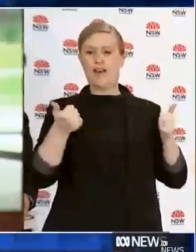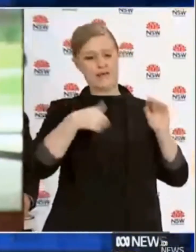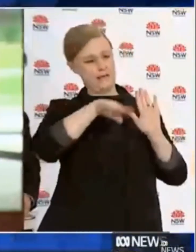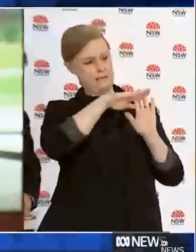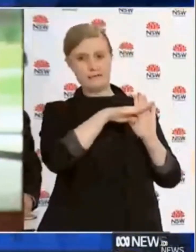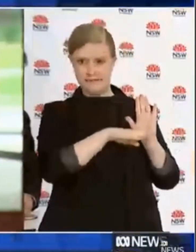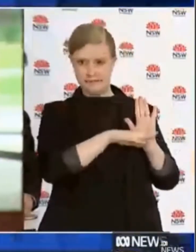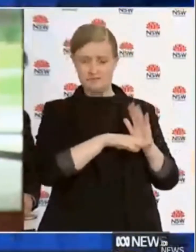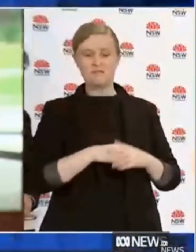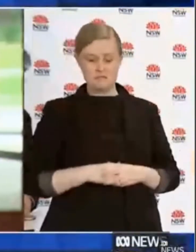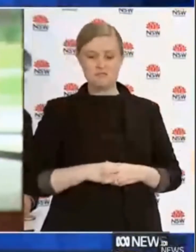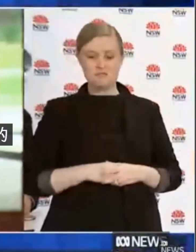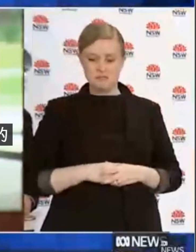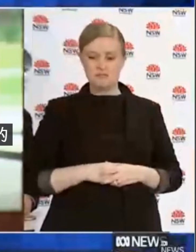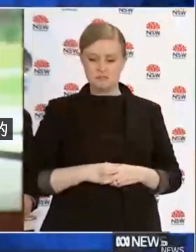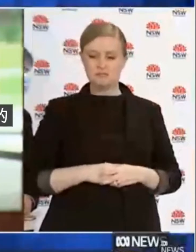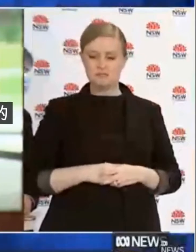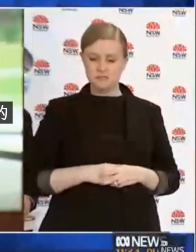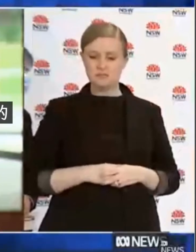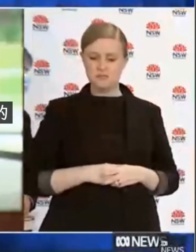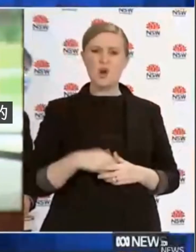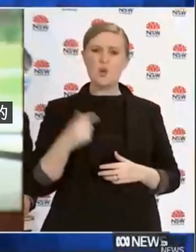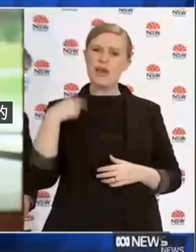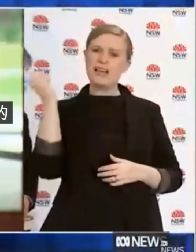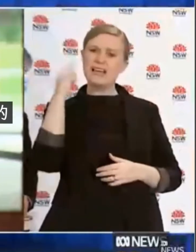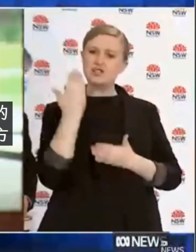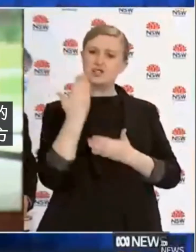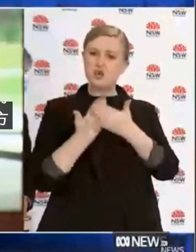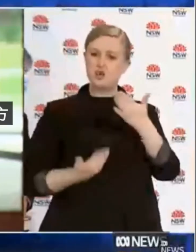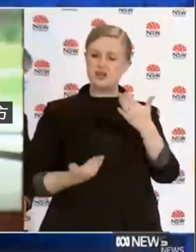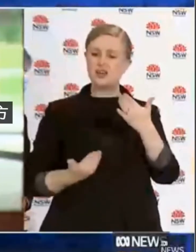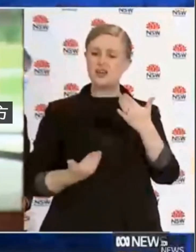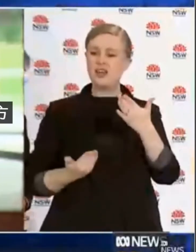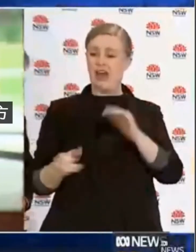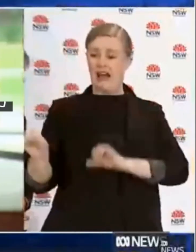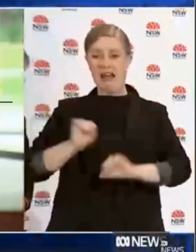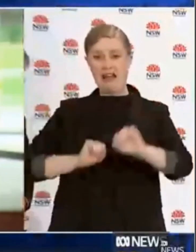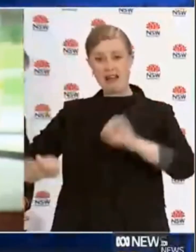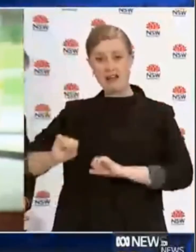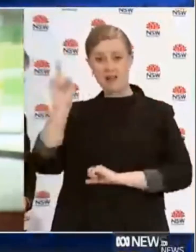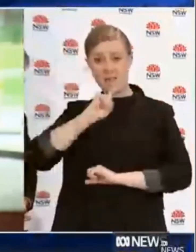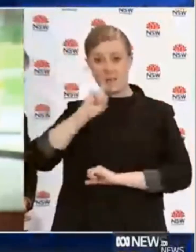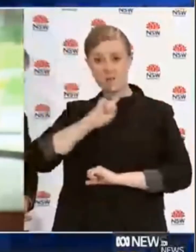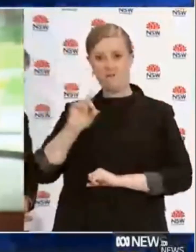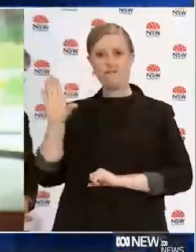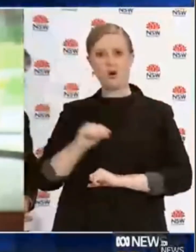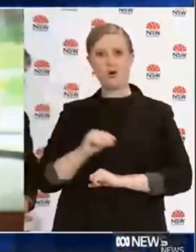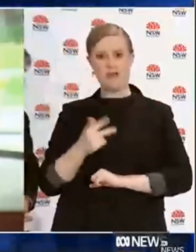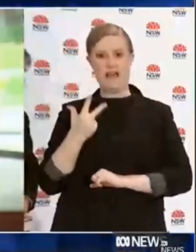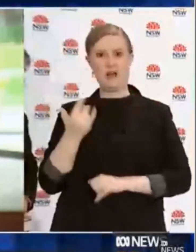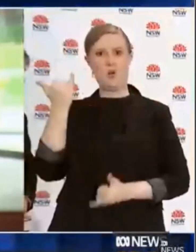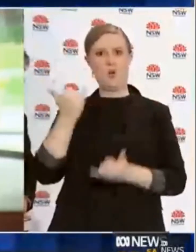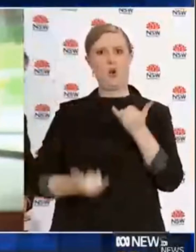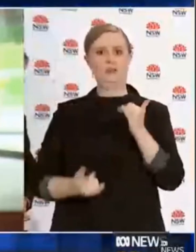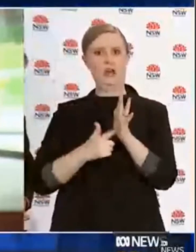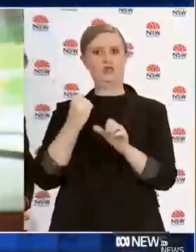Network that cleaners are leaving the hotspot LGAs and going into other parts of Sydney to clean apartment buildings, take the bins out, that sort of